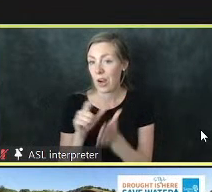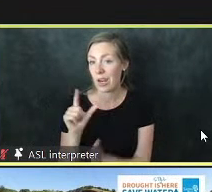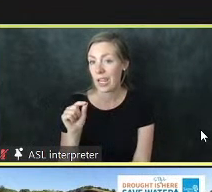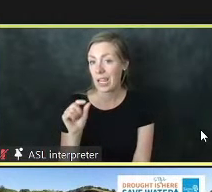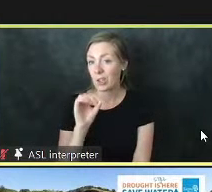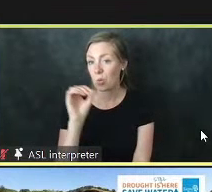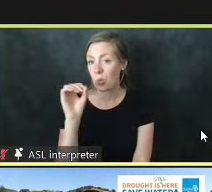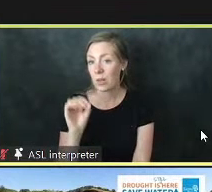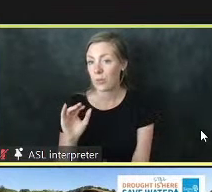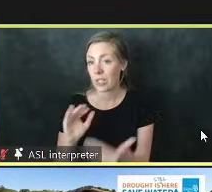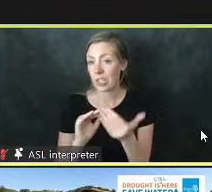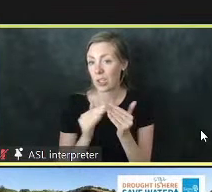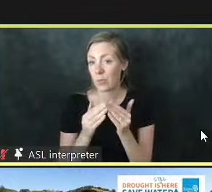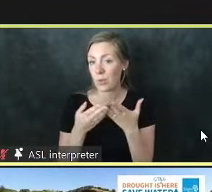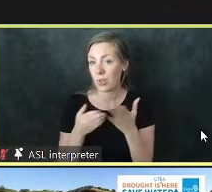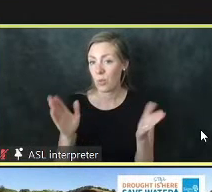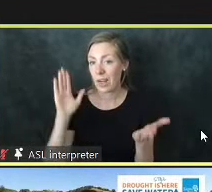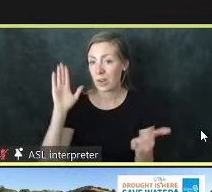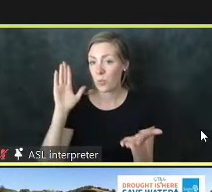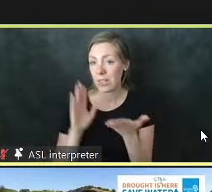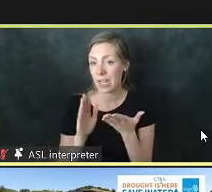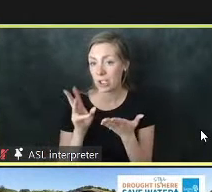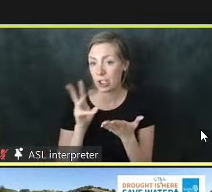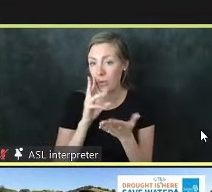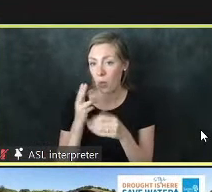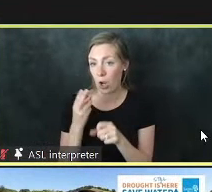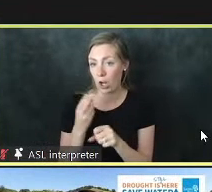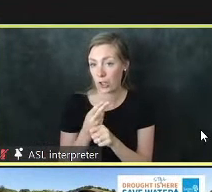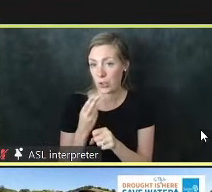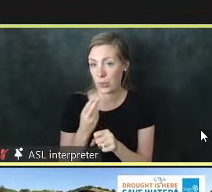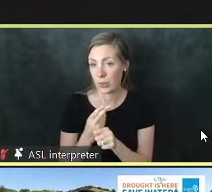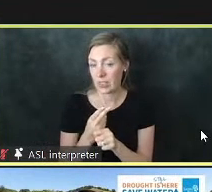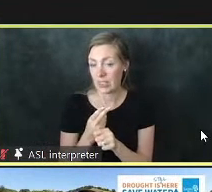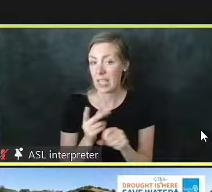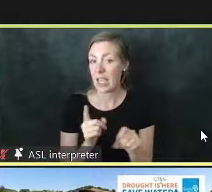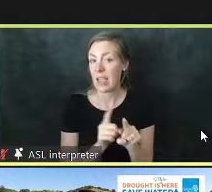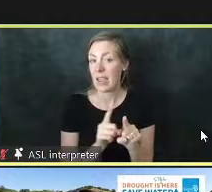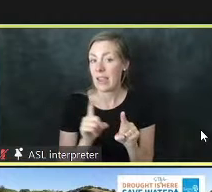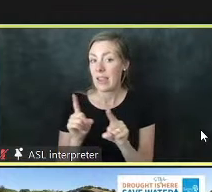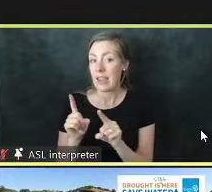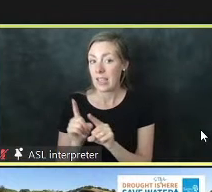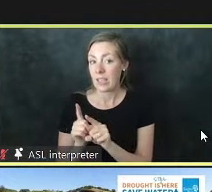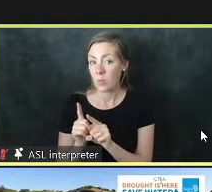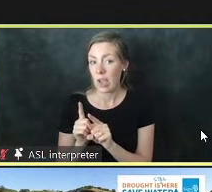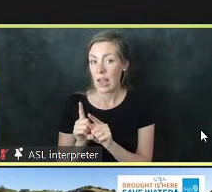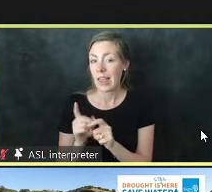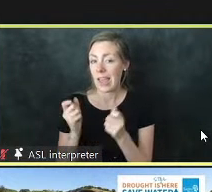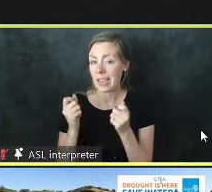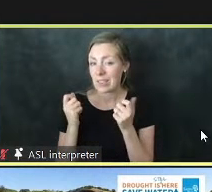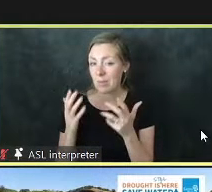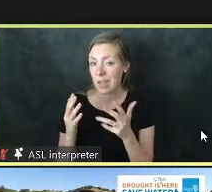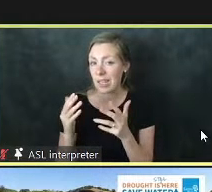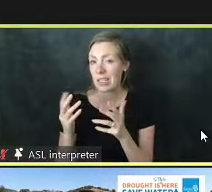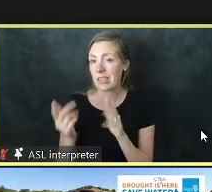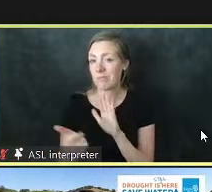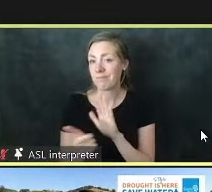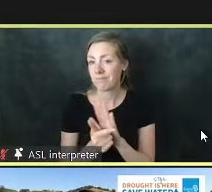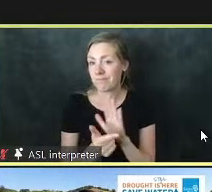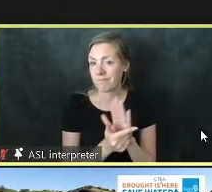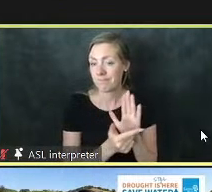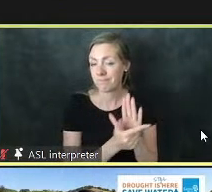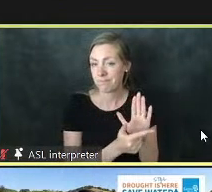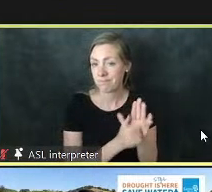agua que community-wide reduction in water use, as cortar well as por a 20% del number uso of de agua